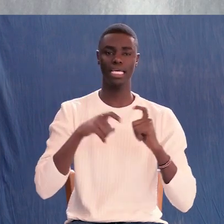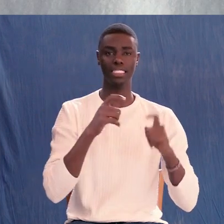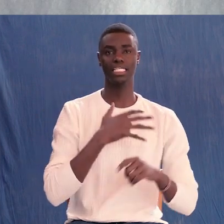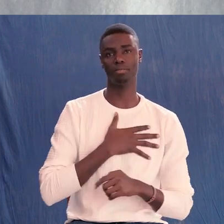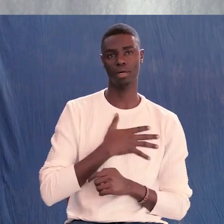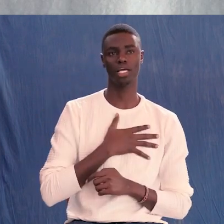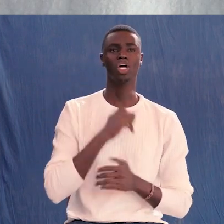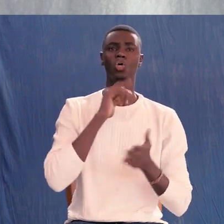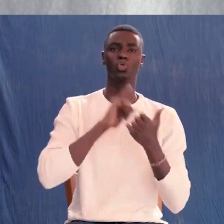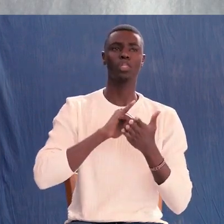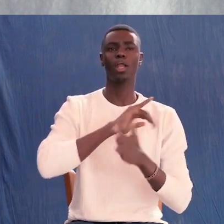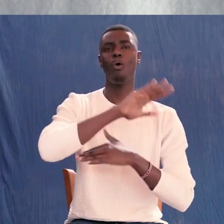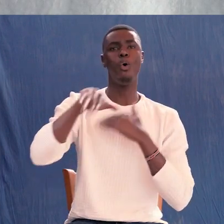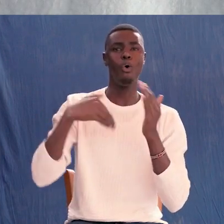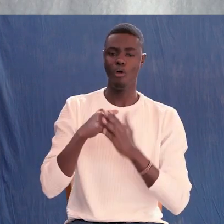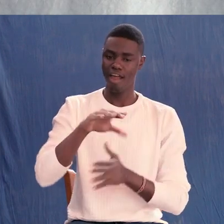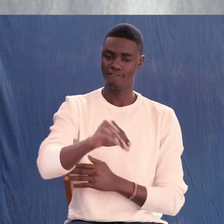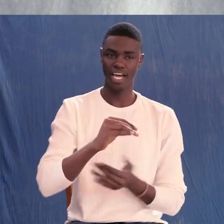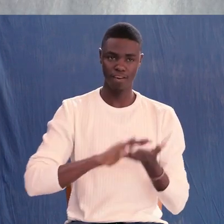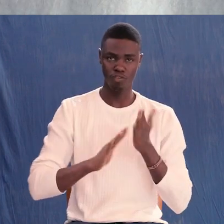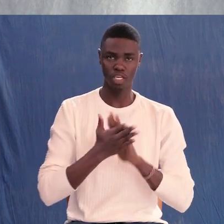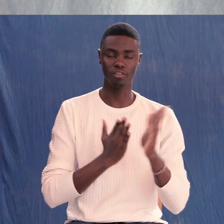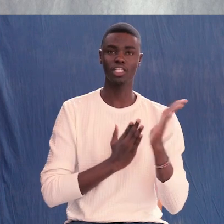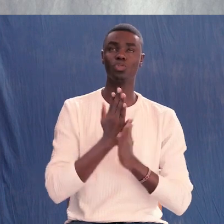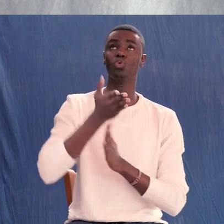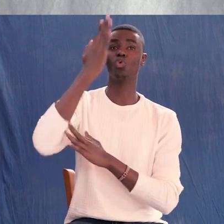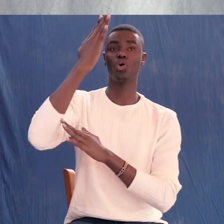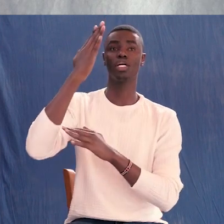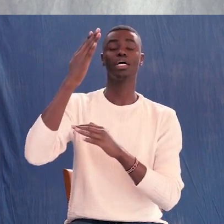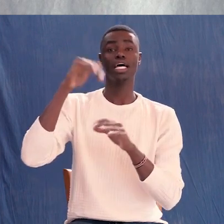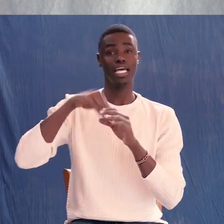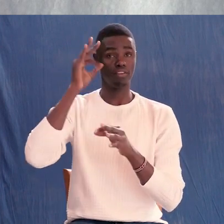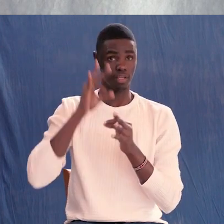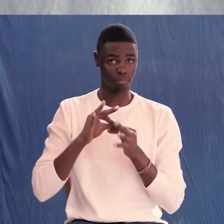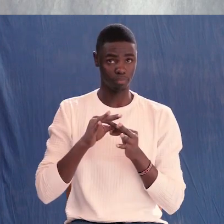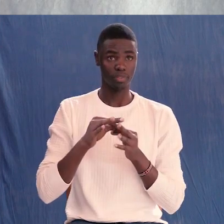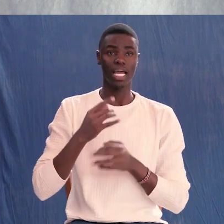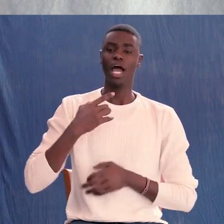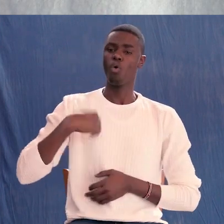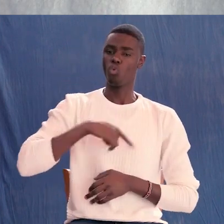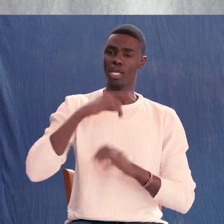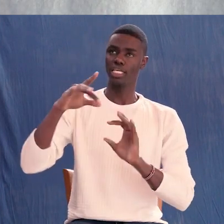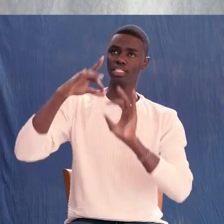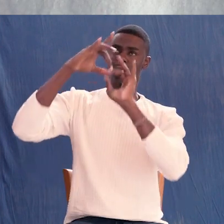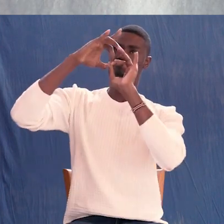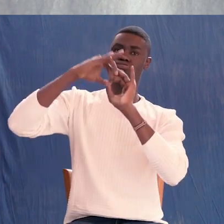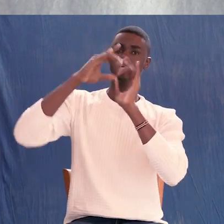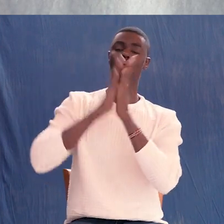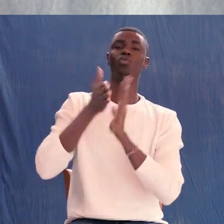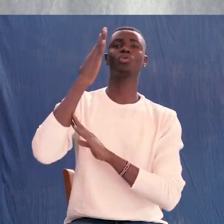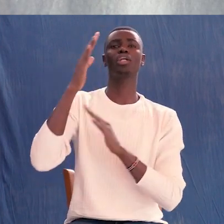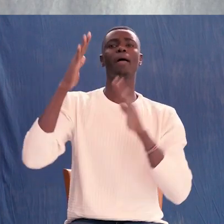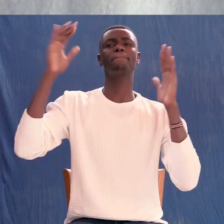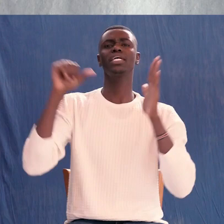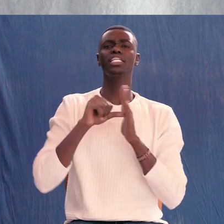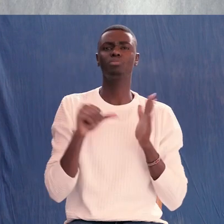so that we might find forgiveness with God through faith in him. And so we are reconciled with God. Our biggest problem